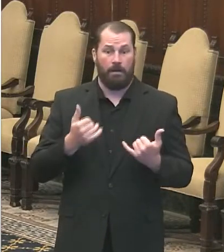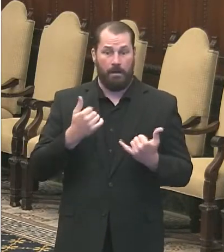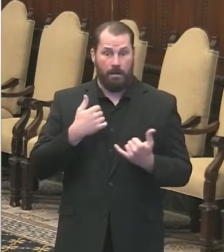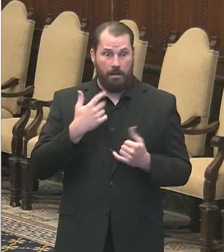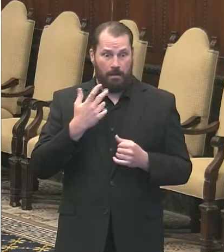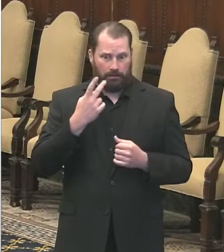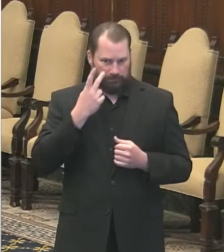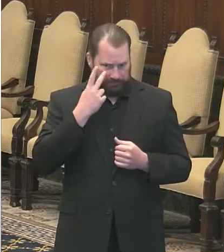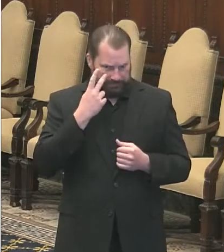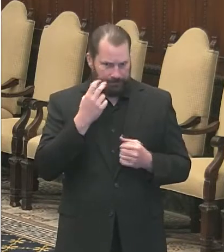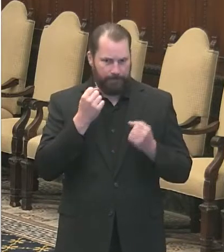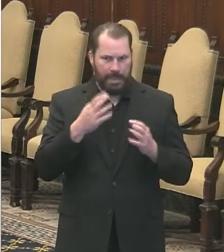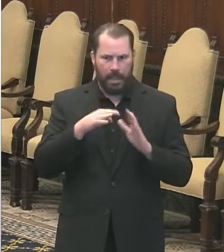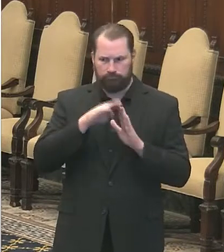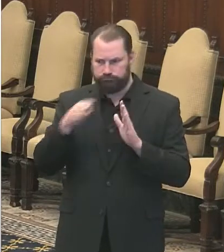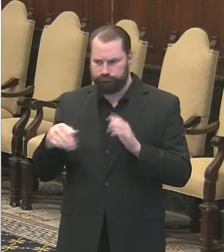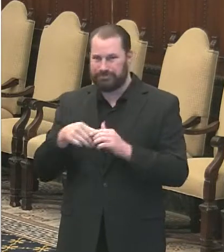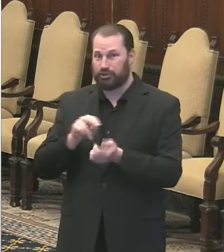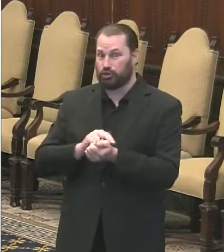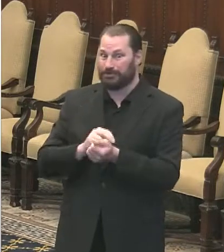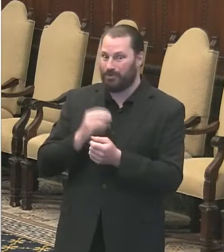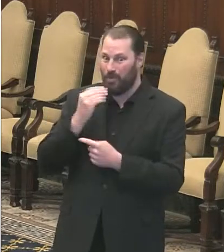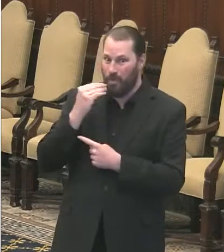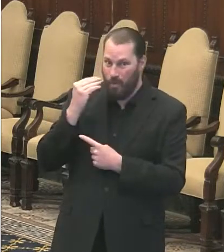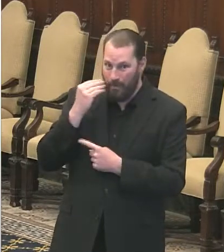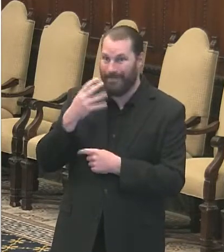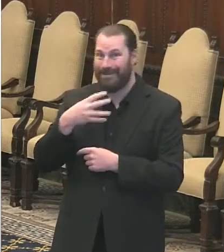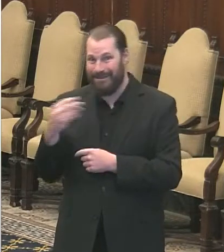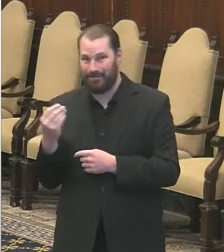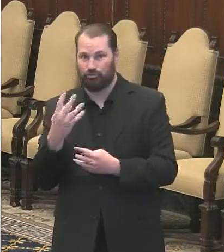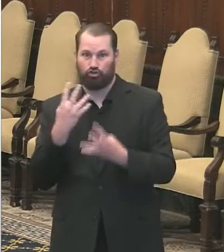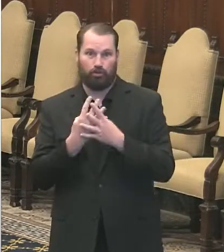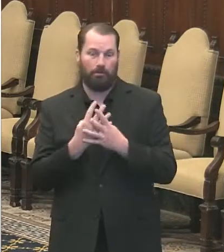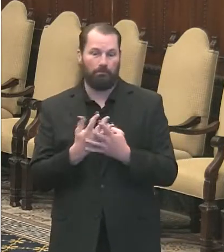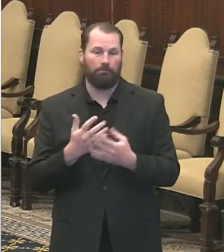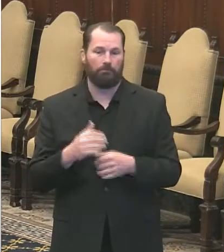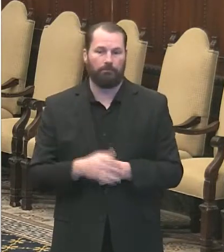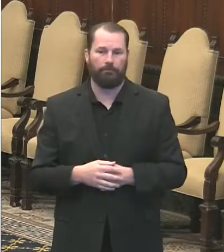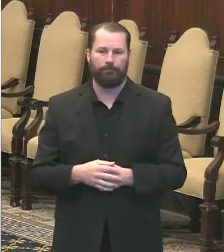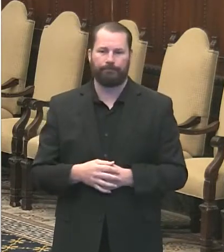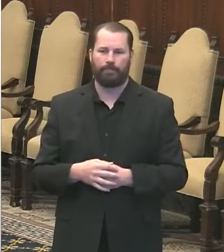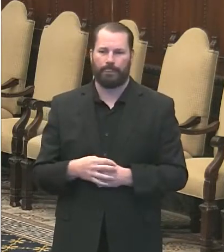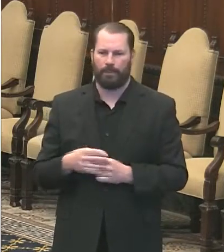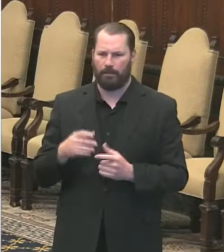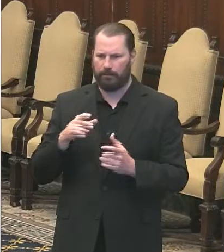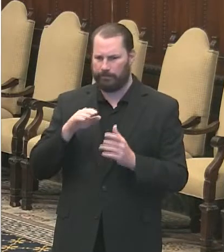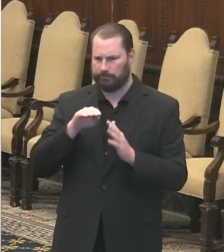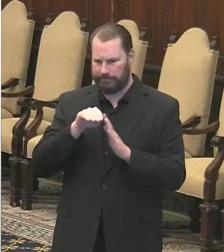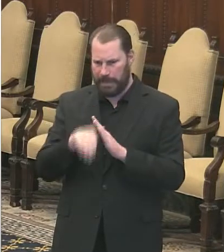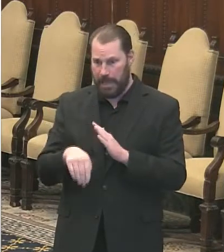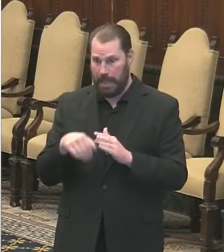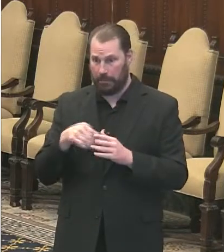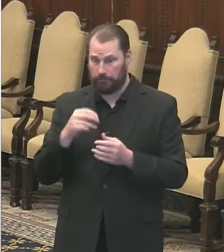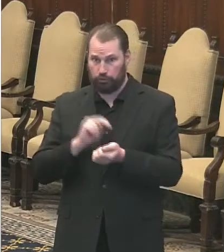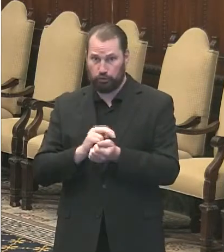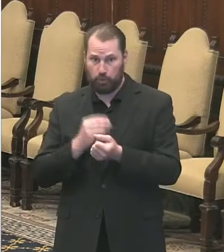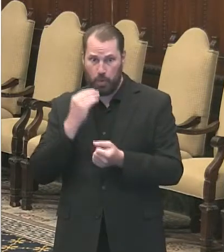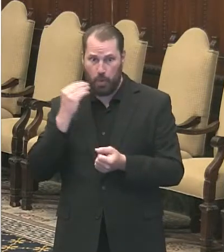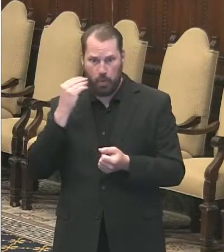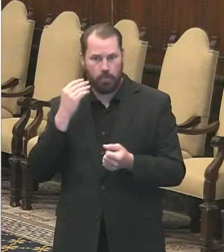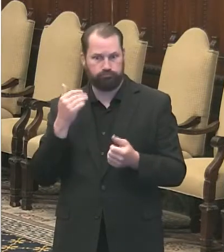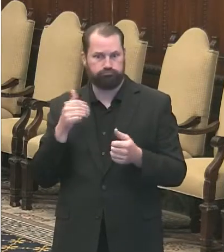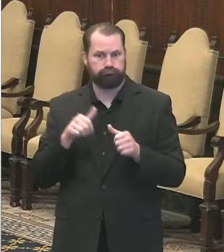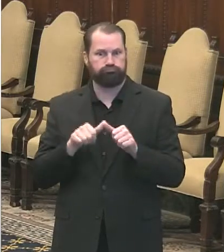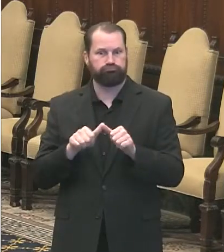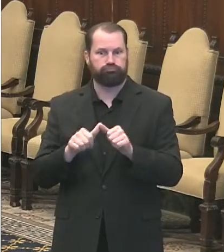that is occurring in congregate settings. In particular, we're seeing a decline in the number of cases in nursing home residents. That's particularly important because that's